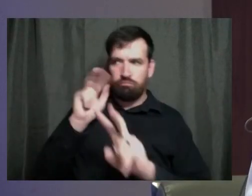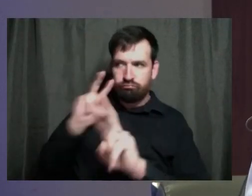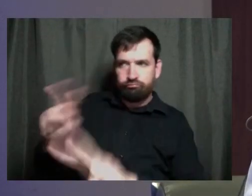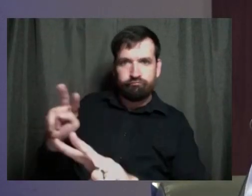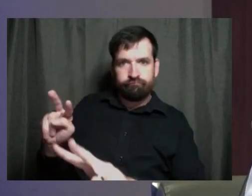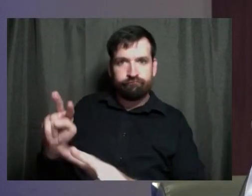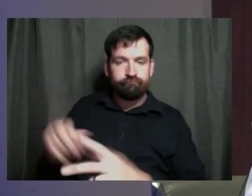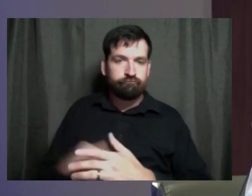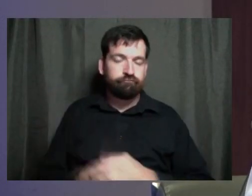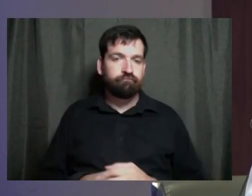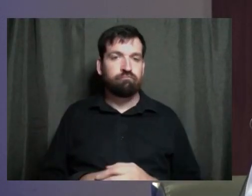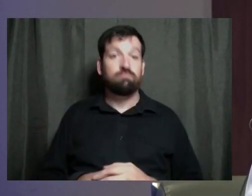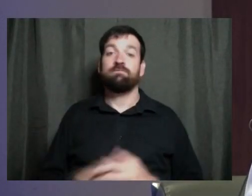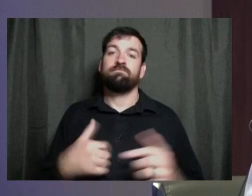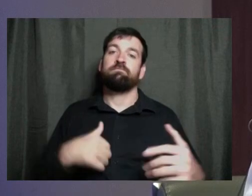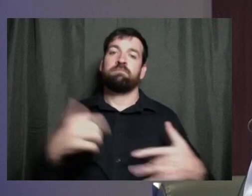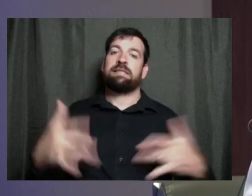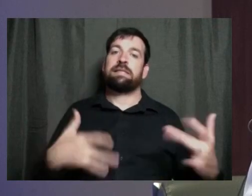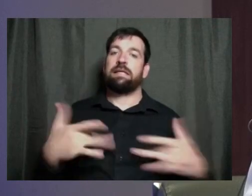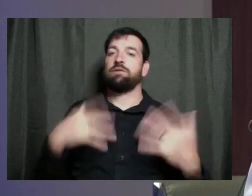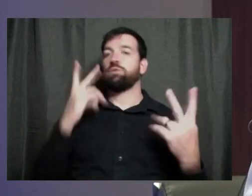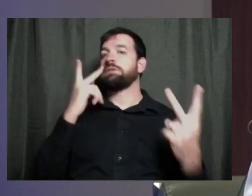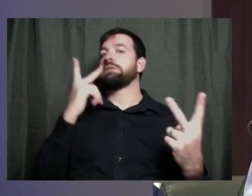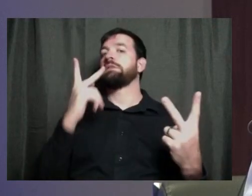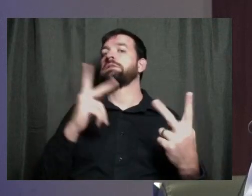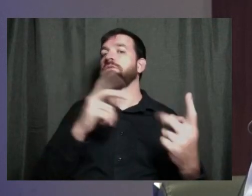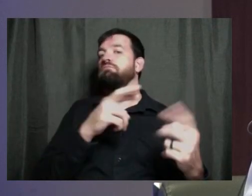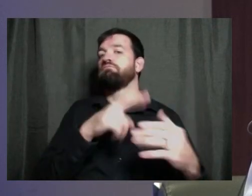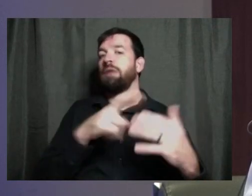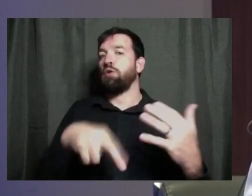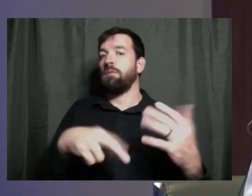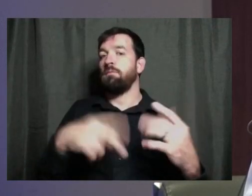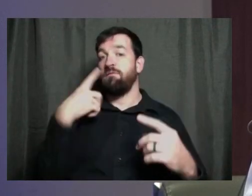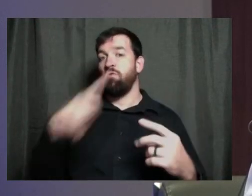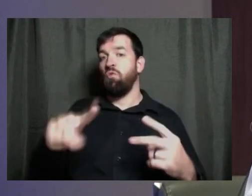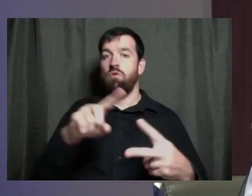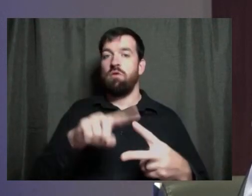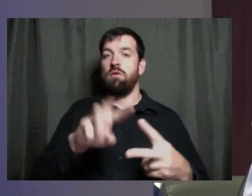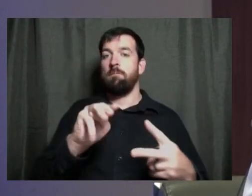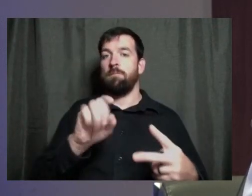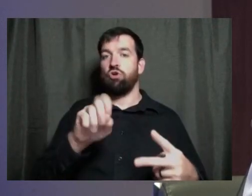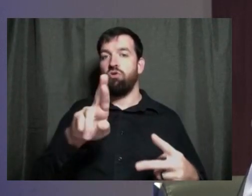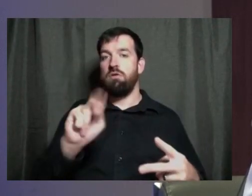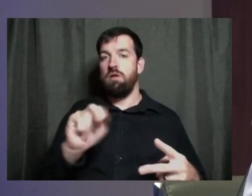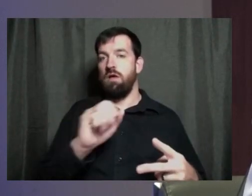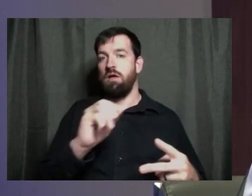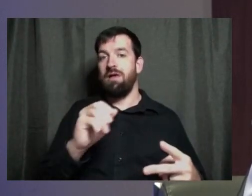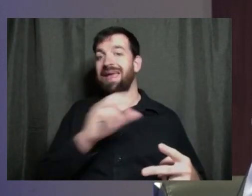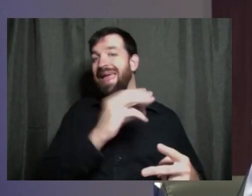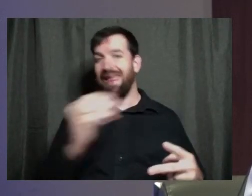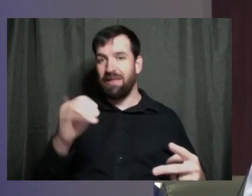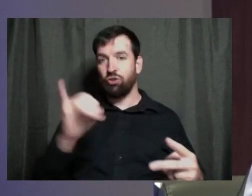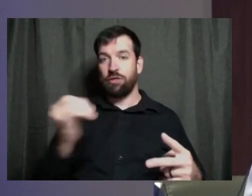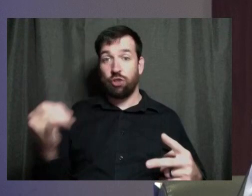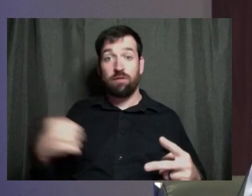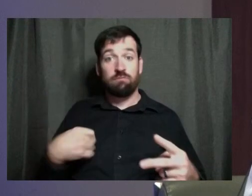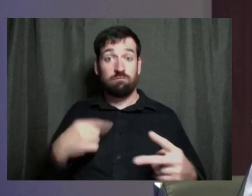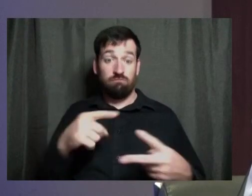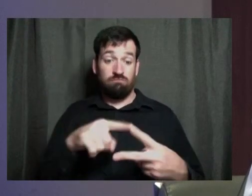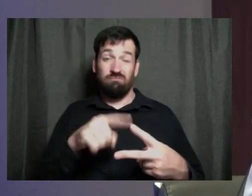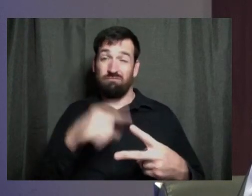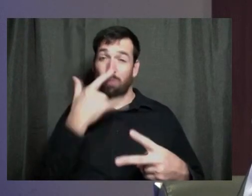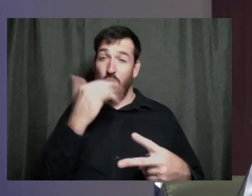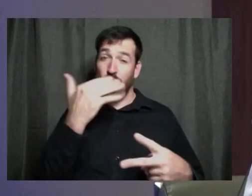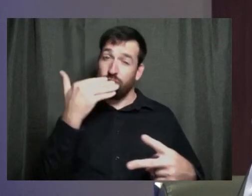but I'm excited to see how the outcome goes with Moderna and J&J discussion. I'm excited about the Moderna data. Looks really good, even